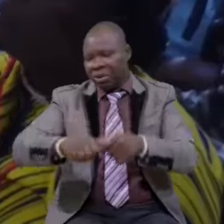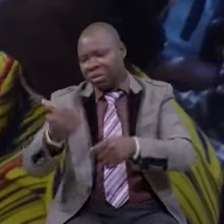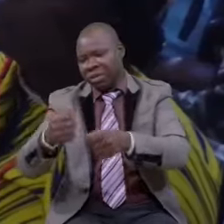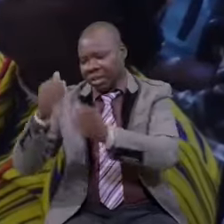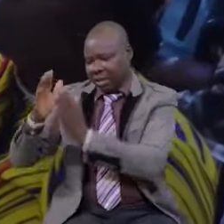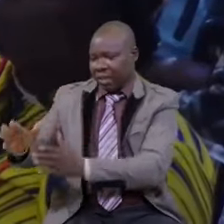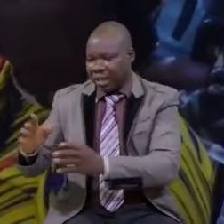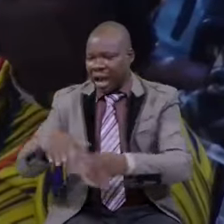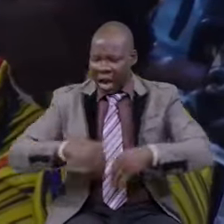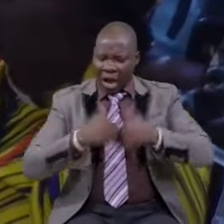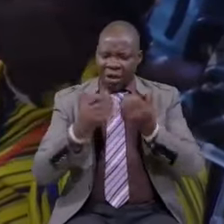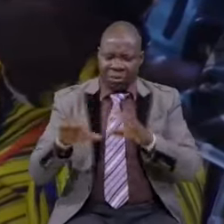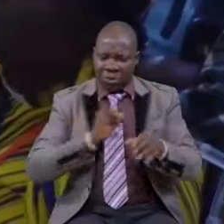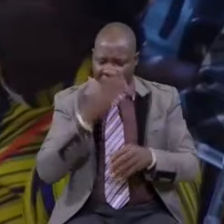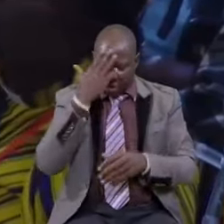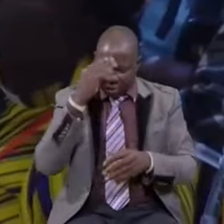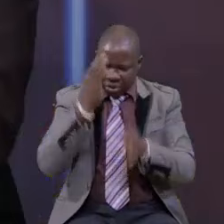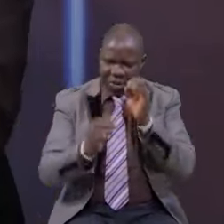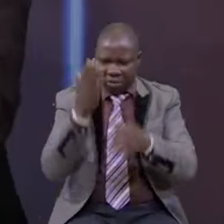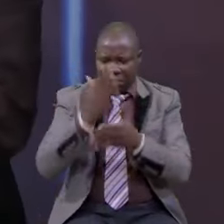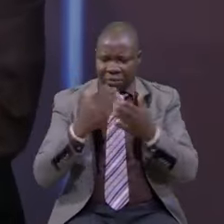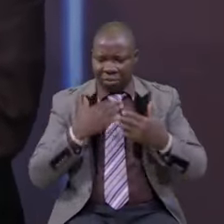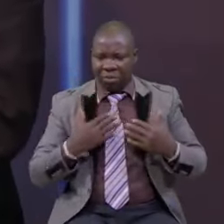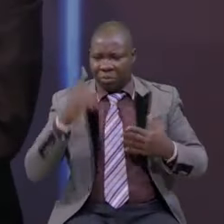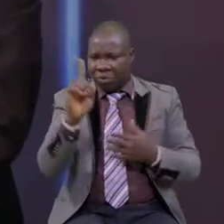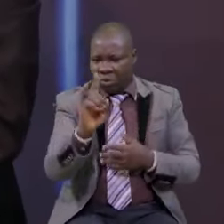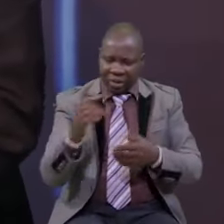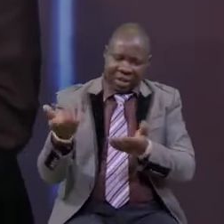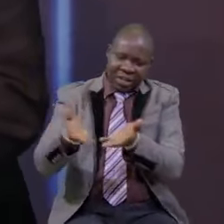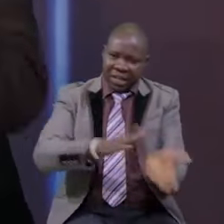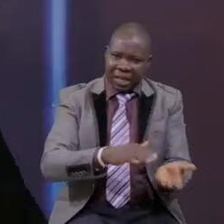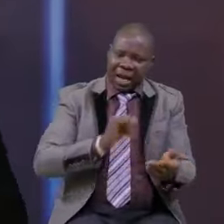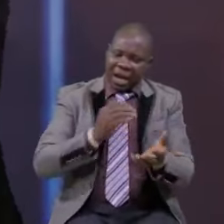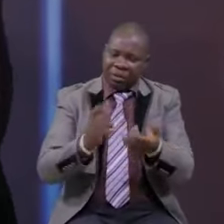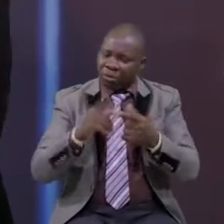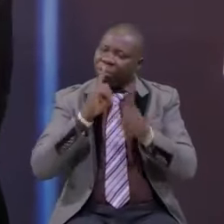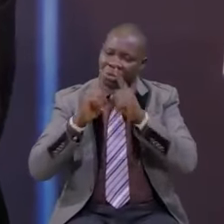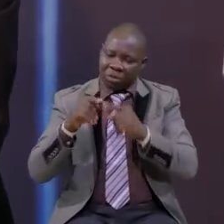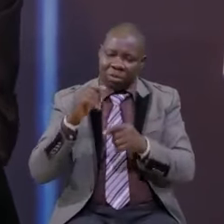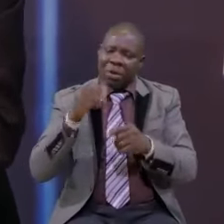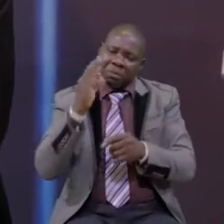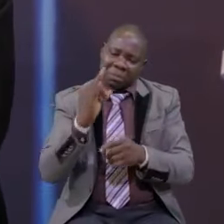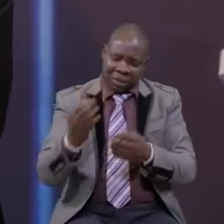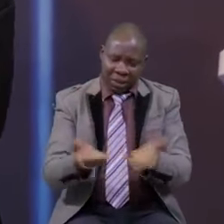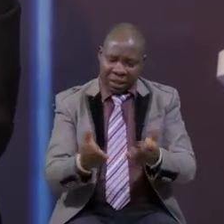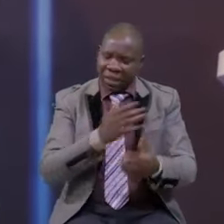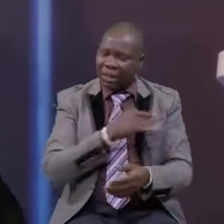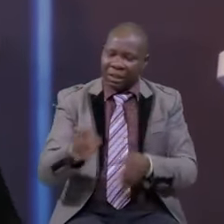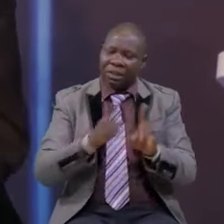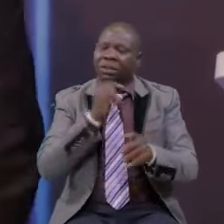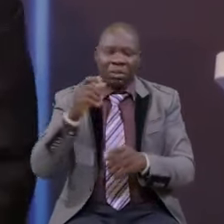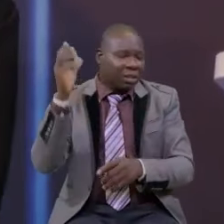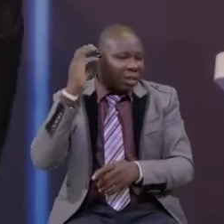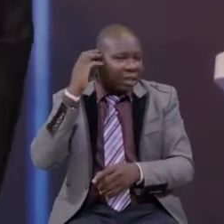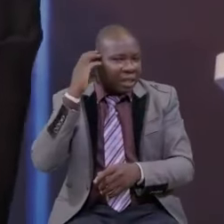somebody dies? As I, you know, try to talk to him here, he's not hearing. I beat him, he's not responding.